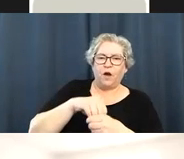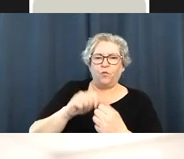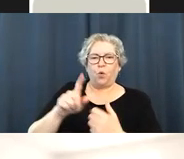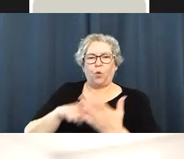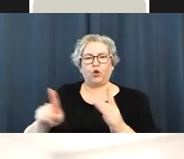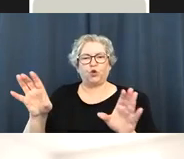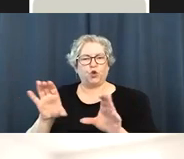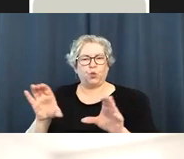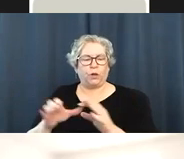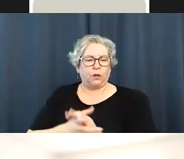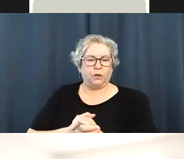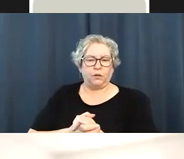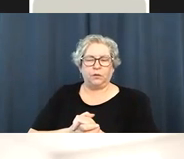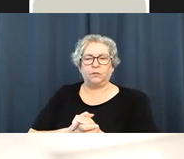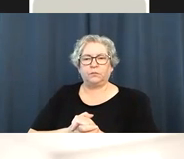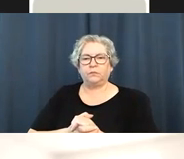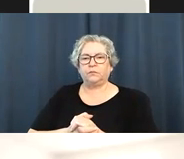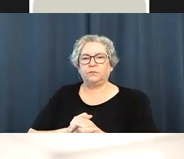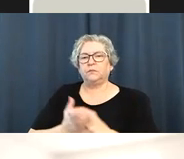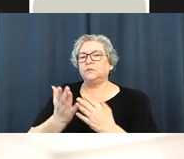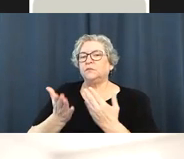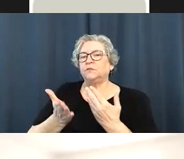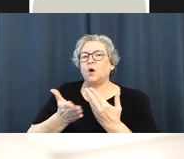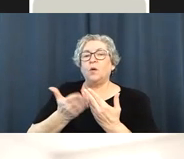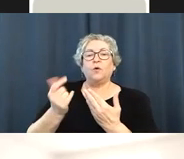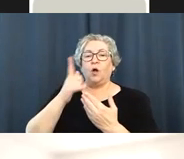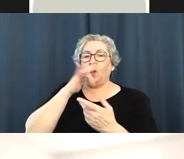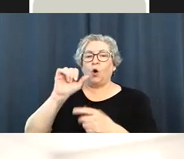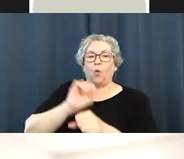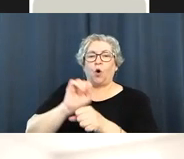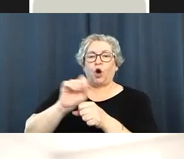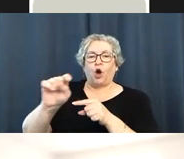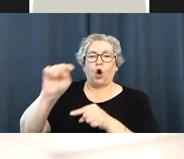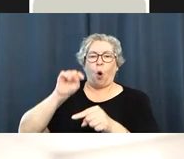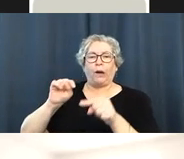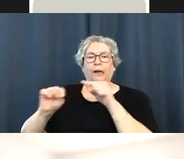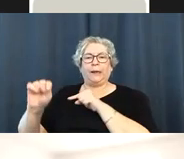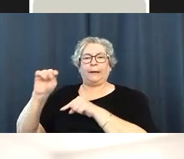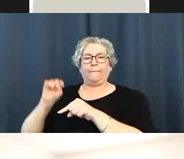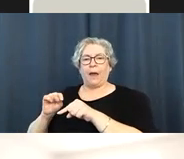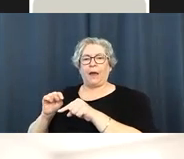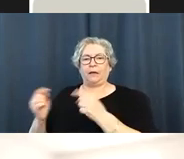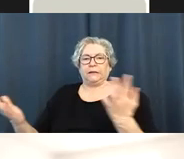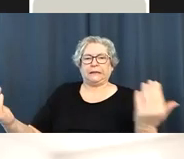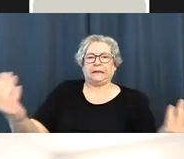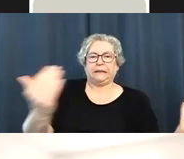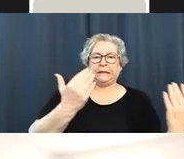doing, right? So you're almost working backwards to make sure that you can include as many youth as